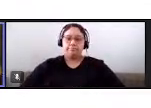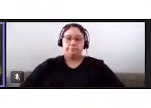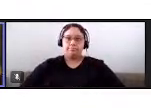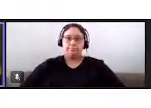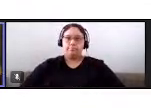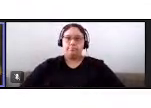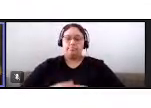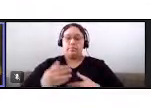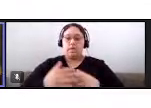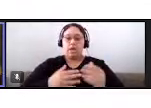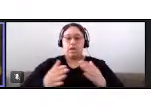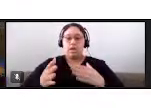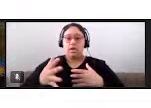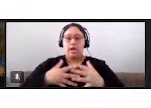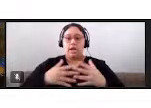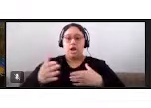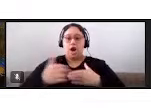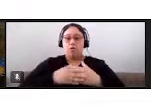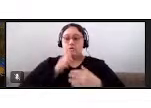Any closing remarks?